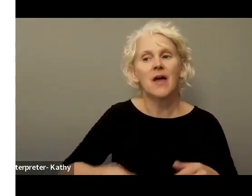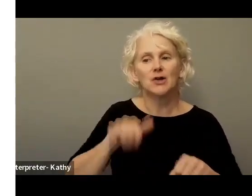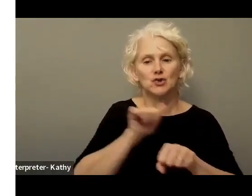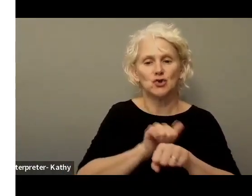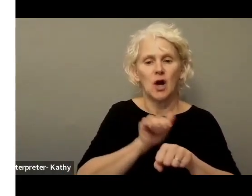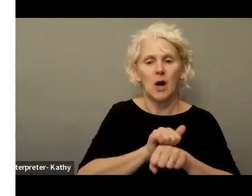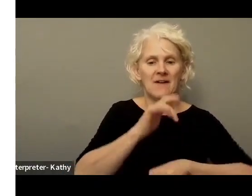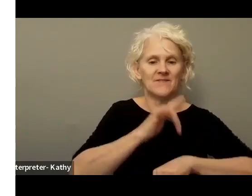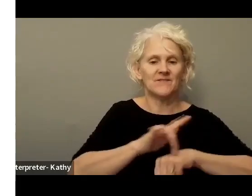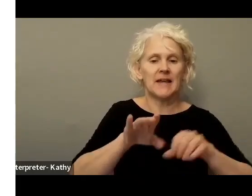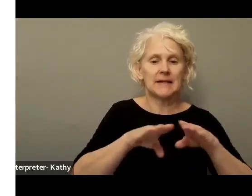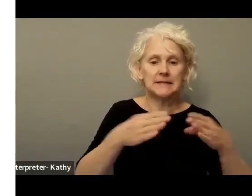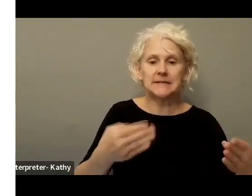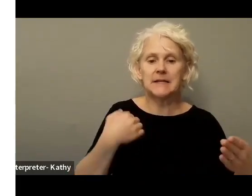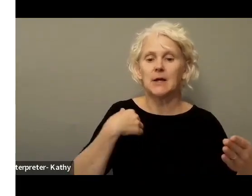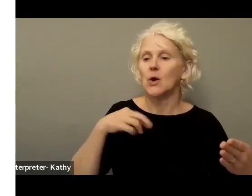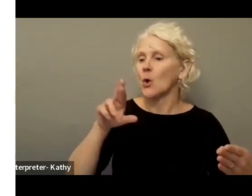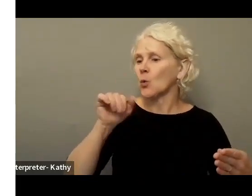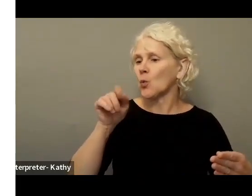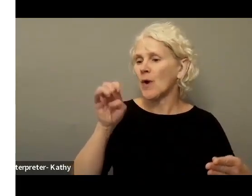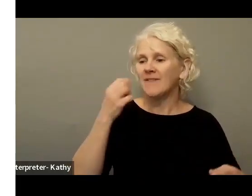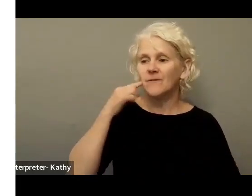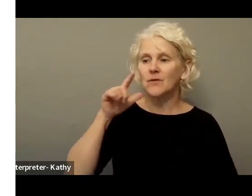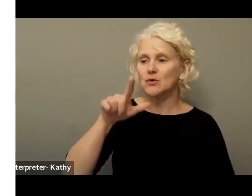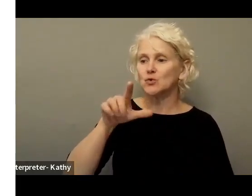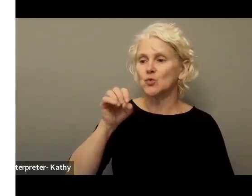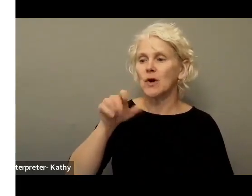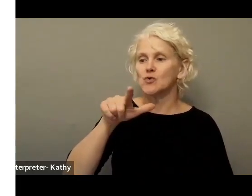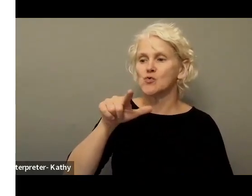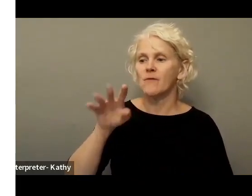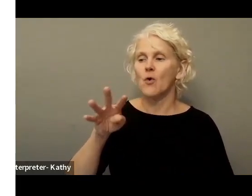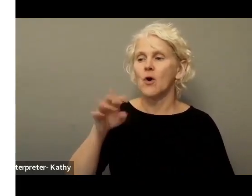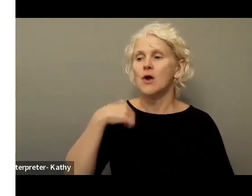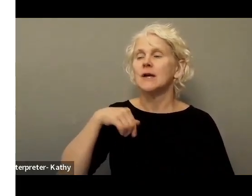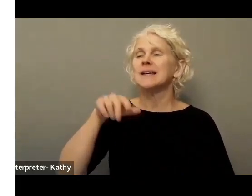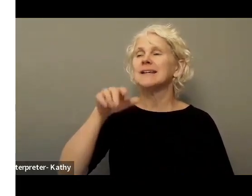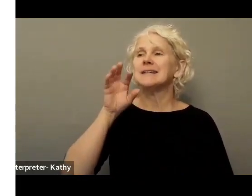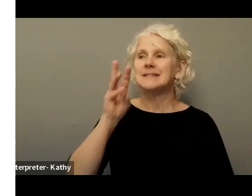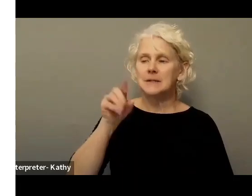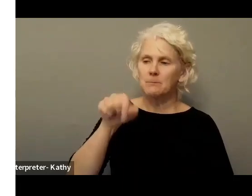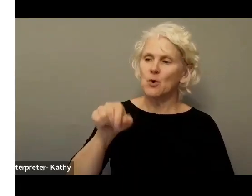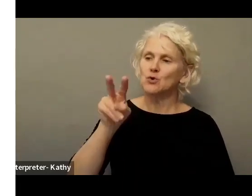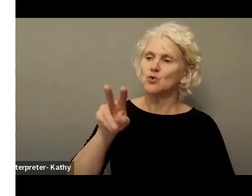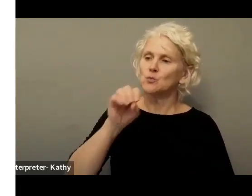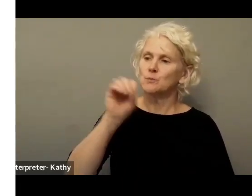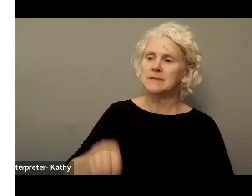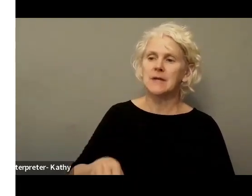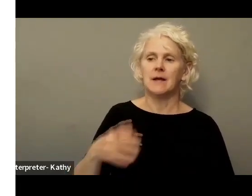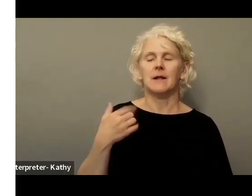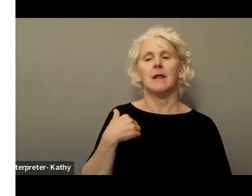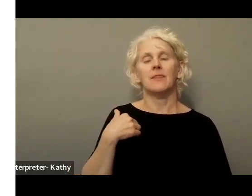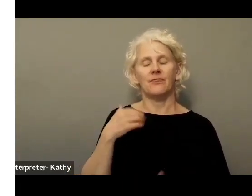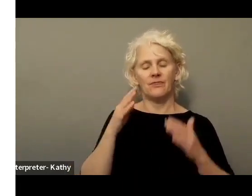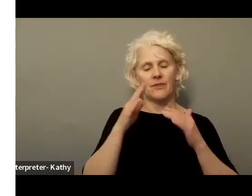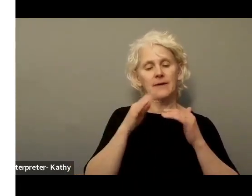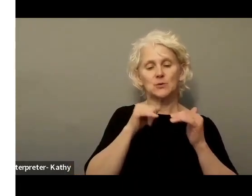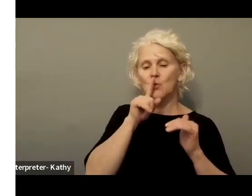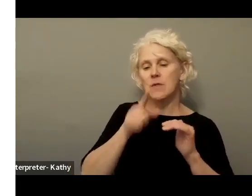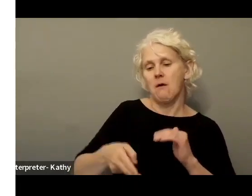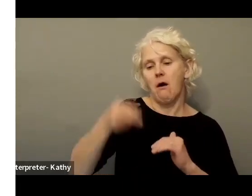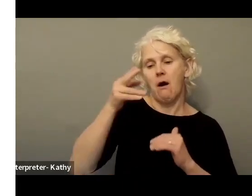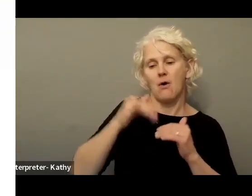all occupations in 2024 was 6.2%, and all of these are significantly higher than